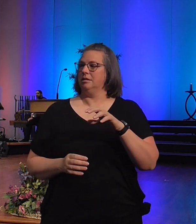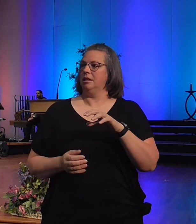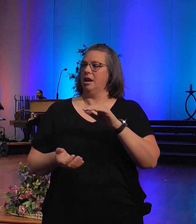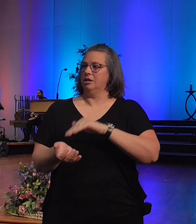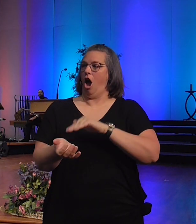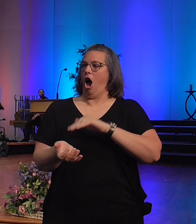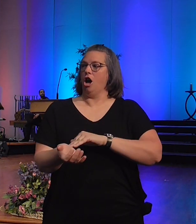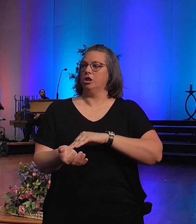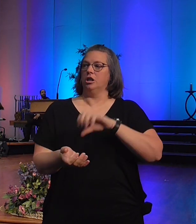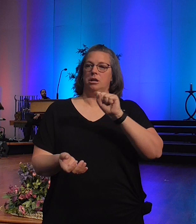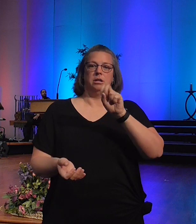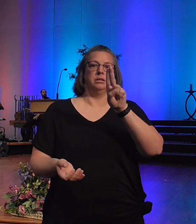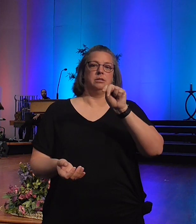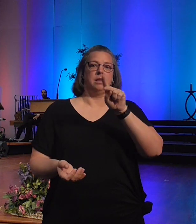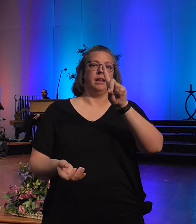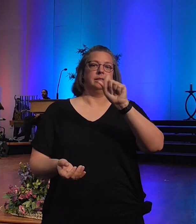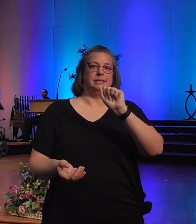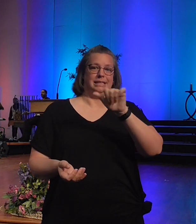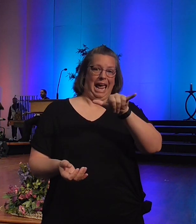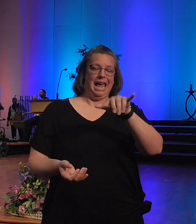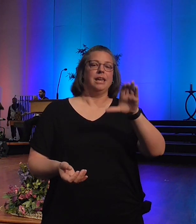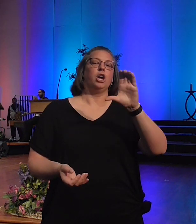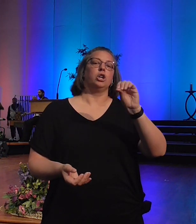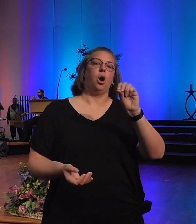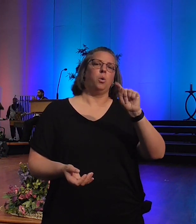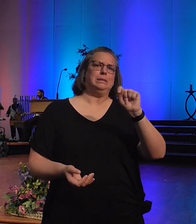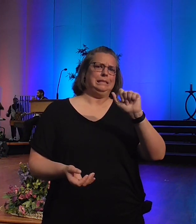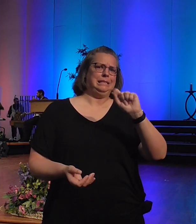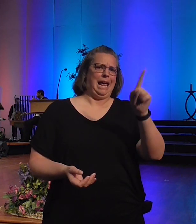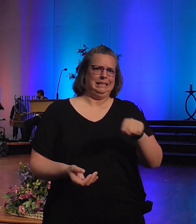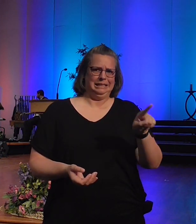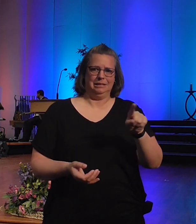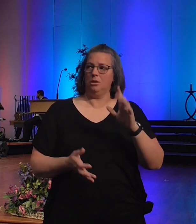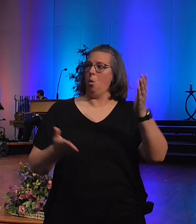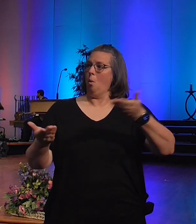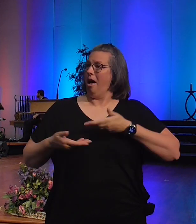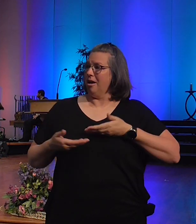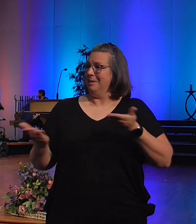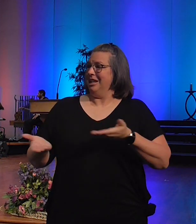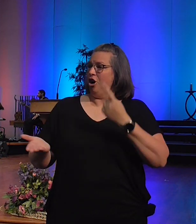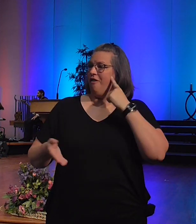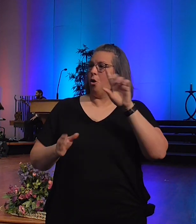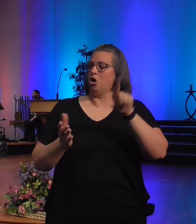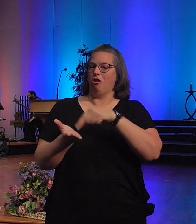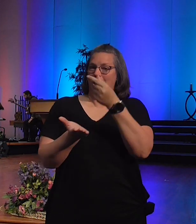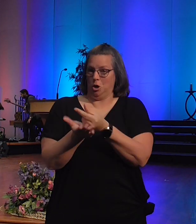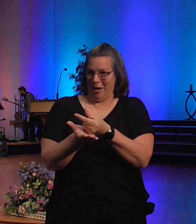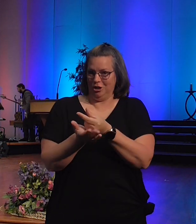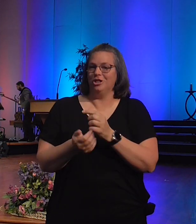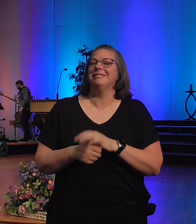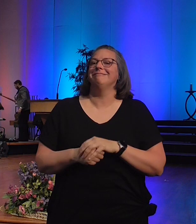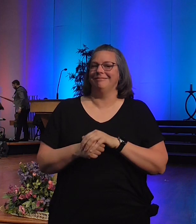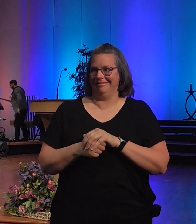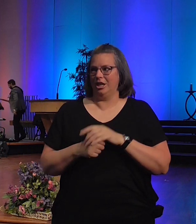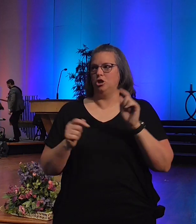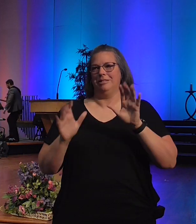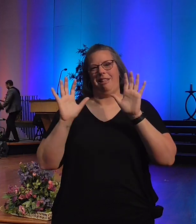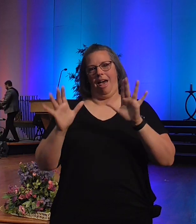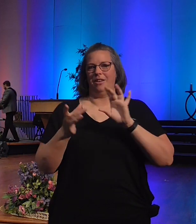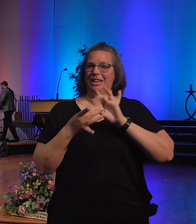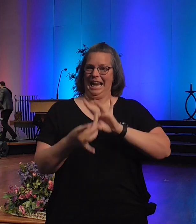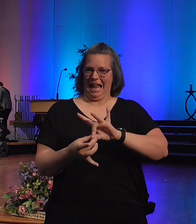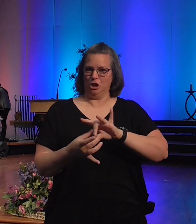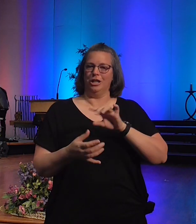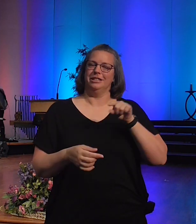Dr. Sunday Cote is here. Hi, Sunday, welcome. She's here for the graduation. She's got lots of connections